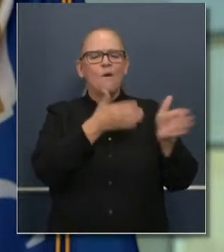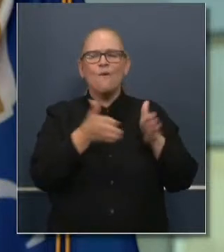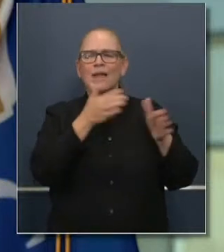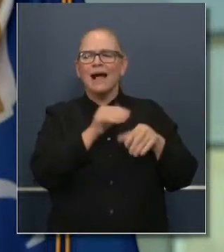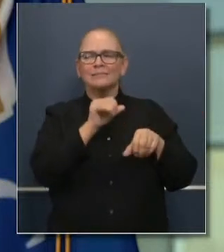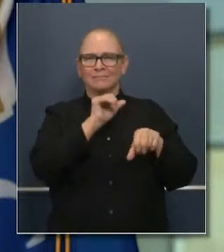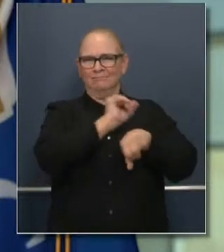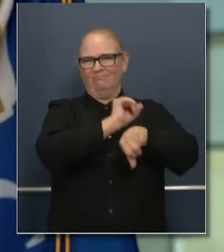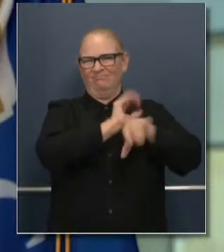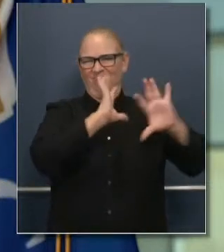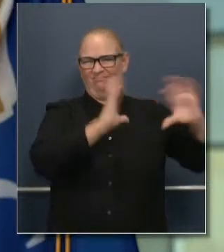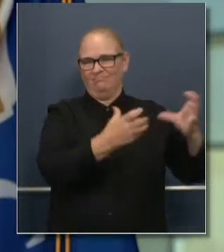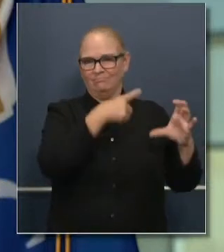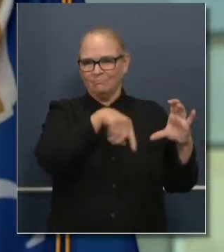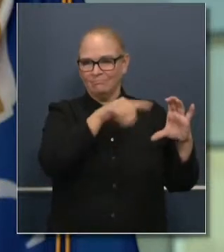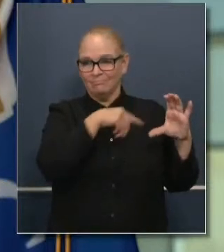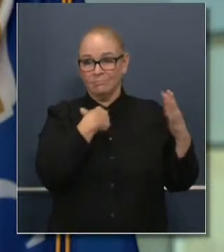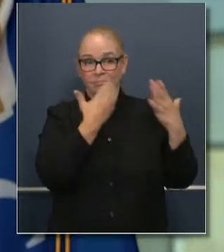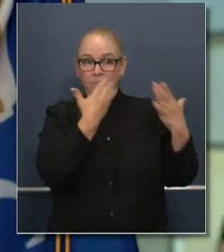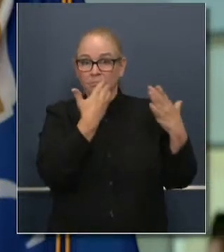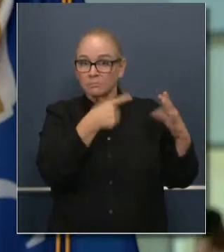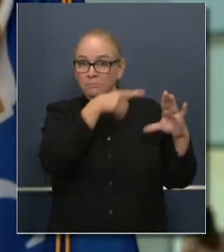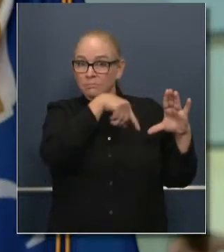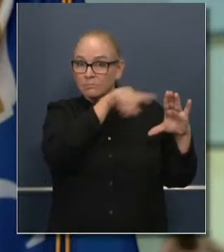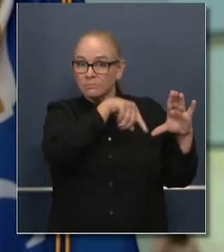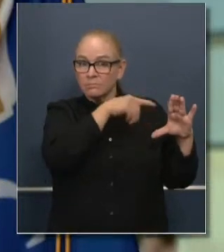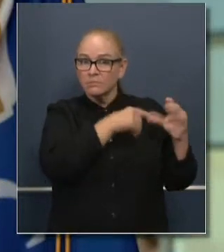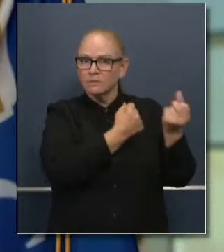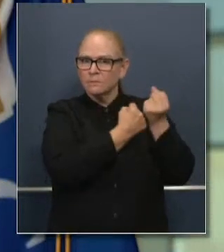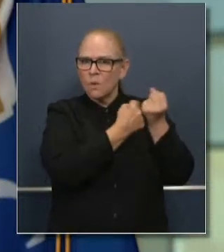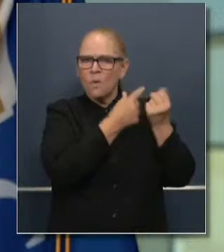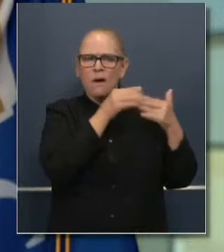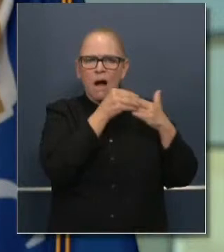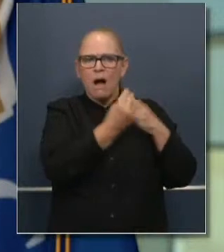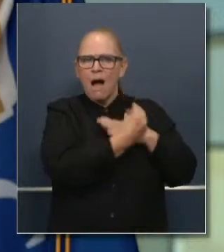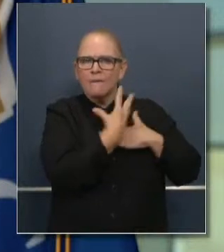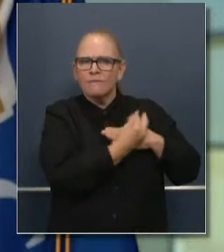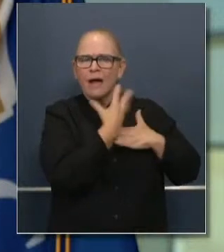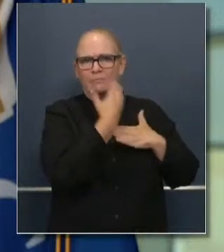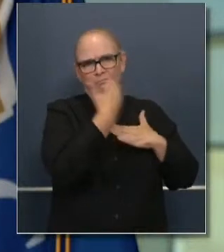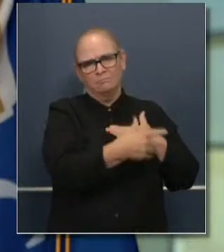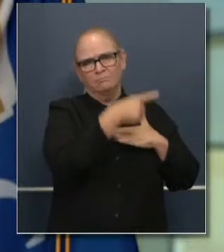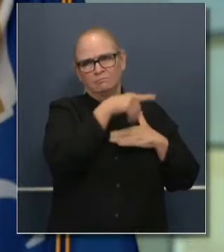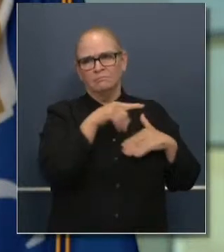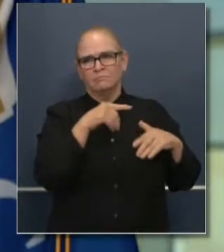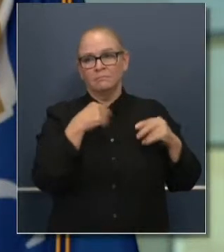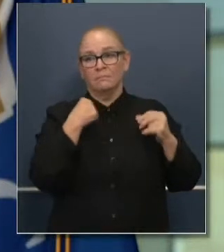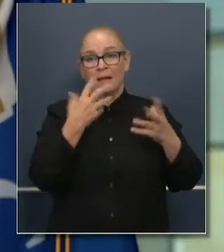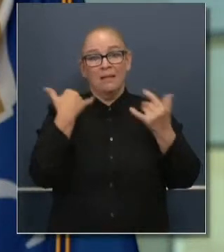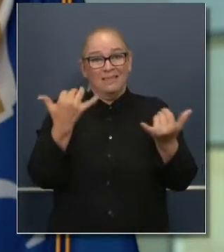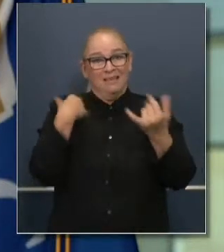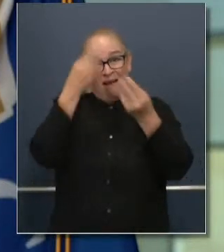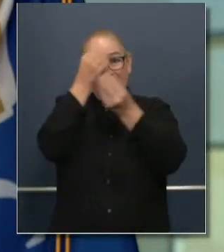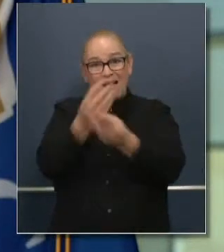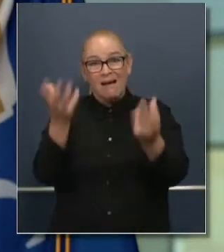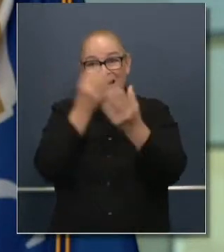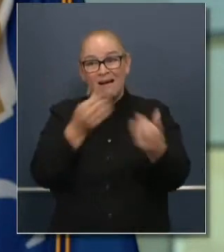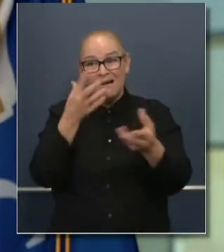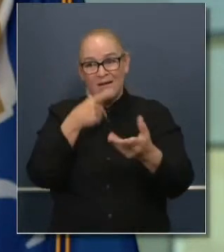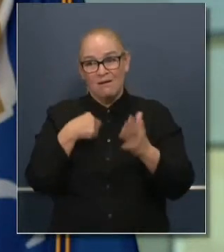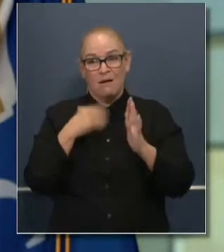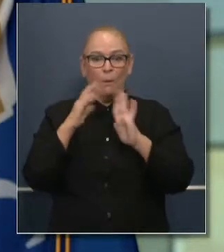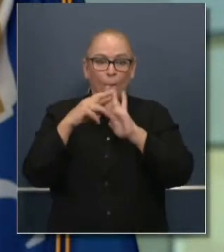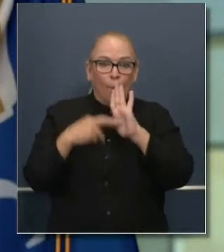their support and guidance of a lot of the information that we put out and the formal guidelines that we put